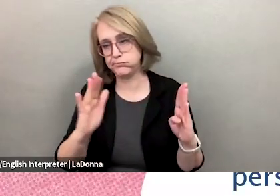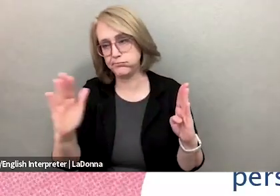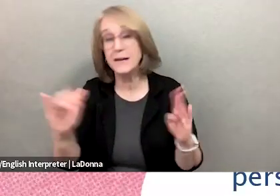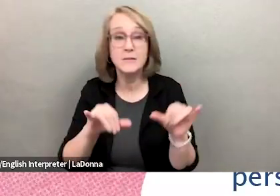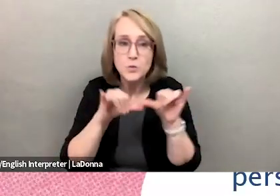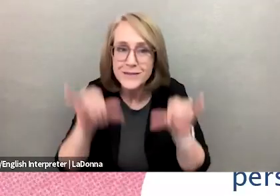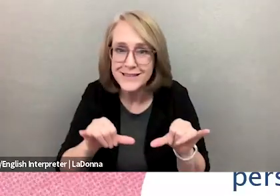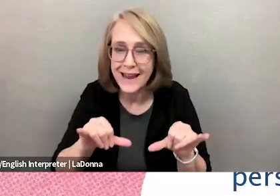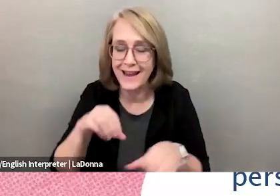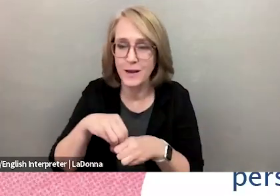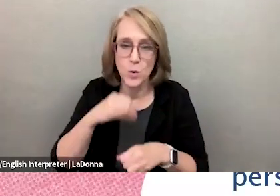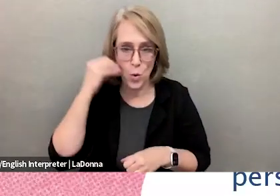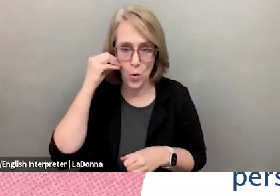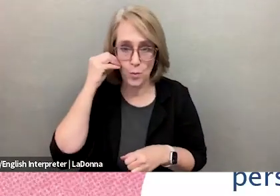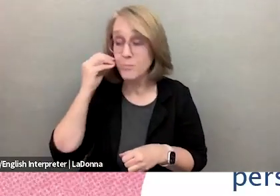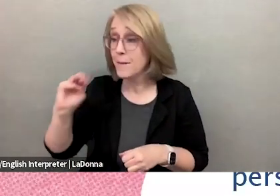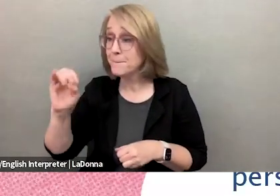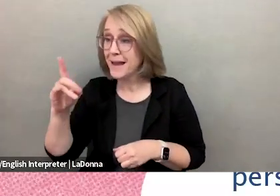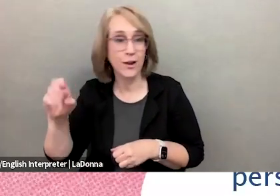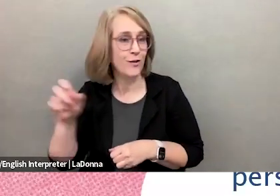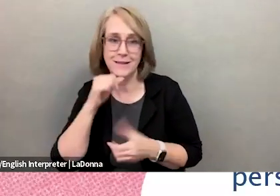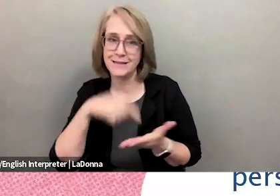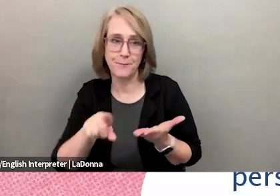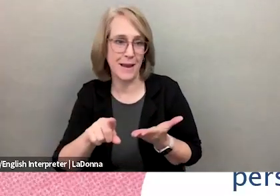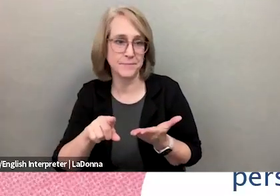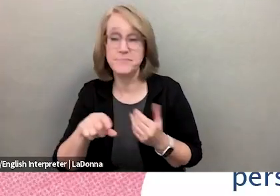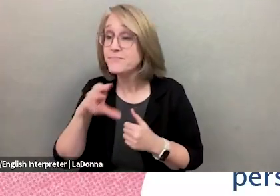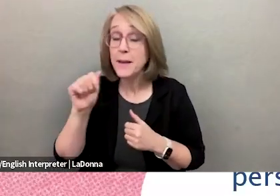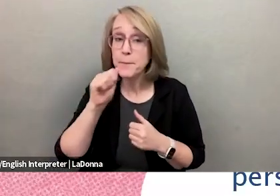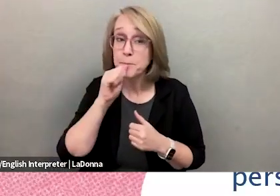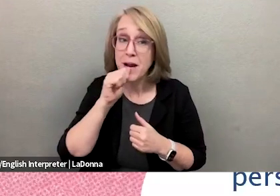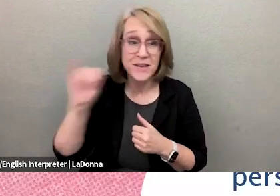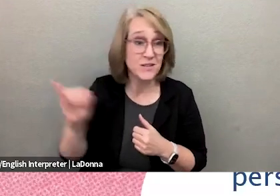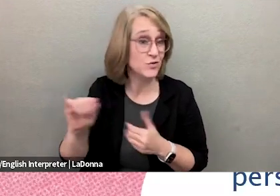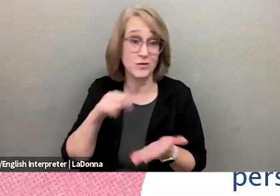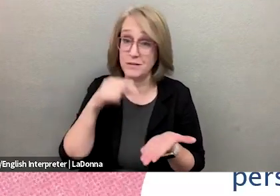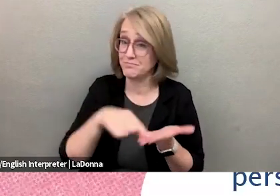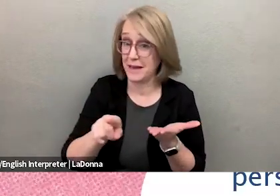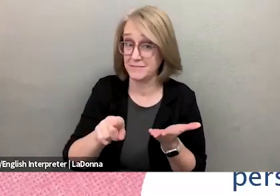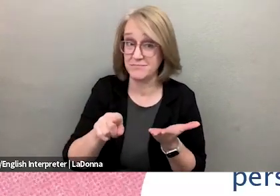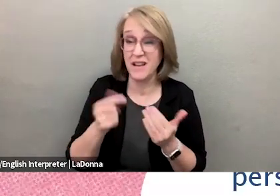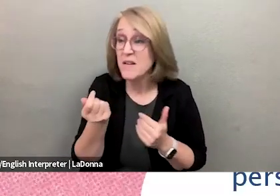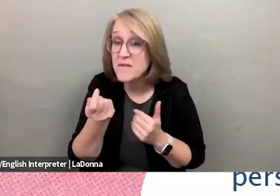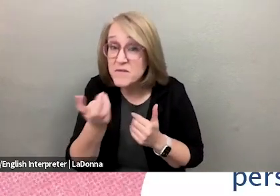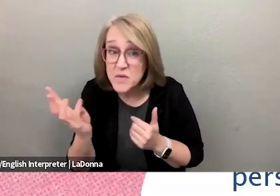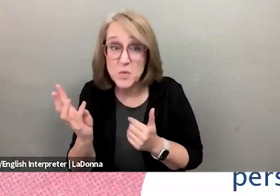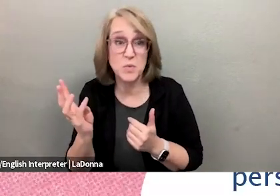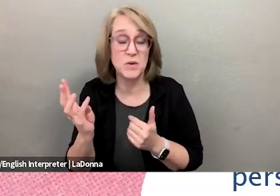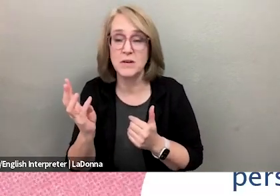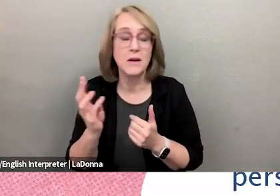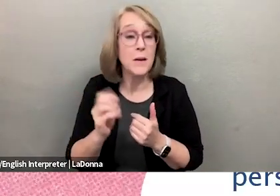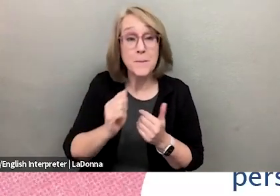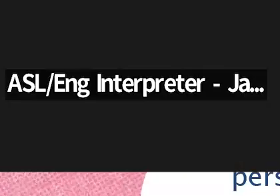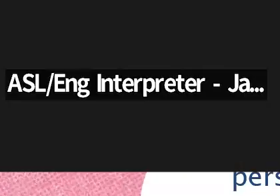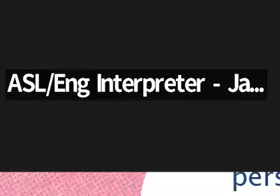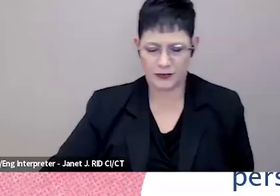your home, that is not covered by Medicare or private insurance, very few, and private pay is extraordinarily